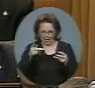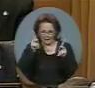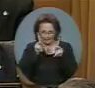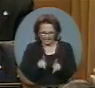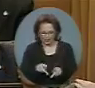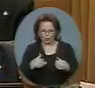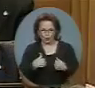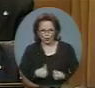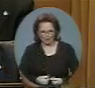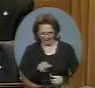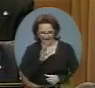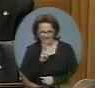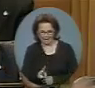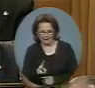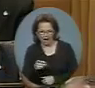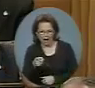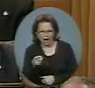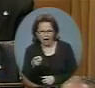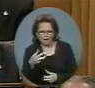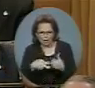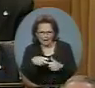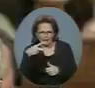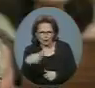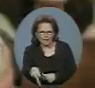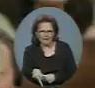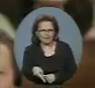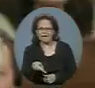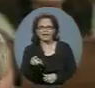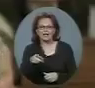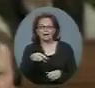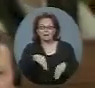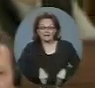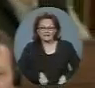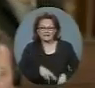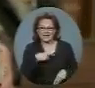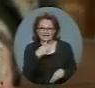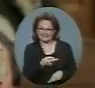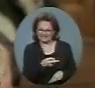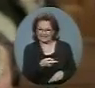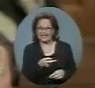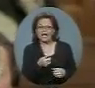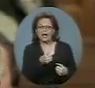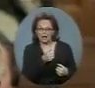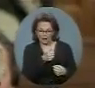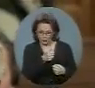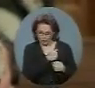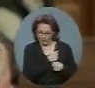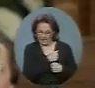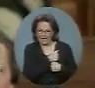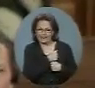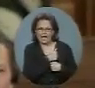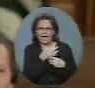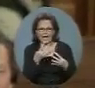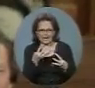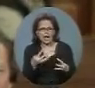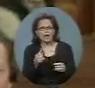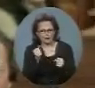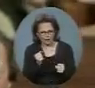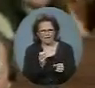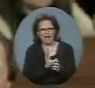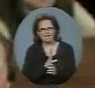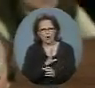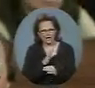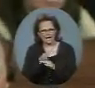our detainees. But the Chief of Defense Staff, not aware of the so-called agreement, said that's not our area